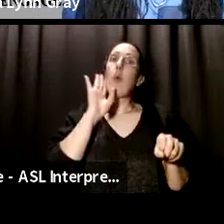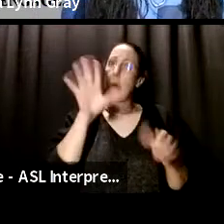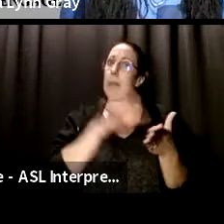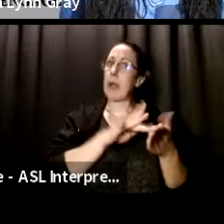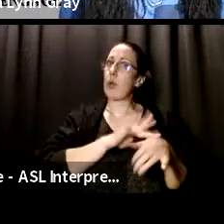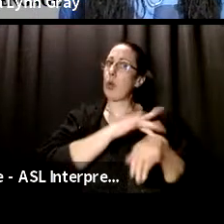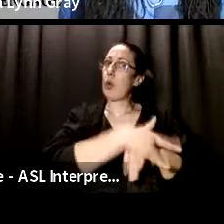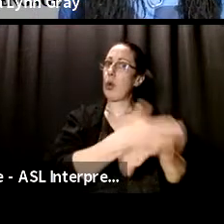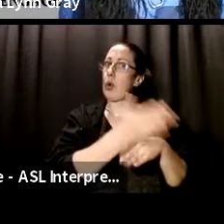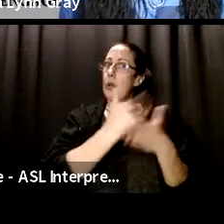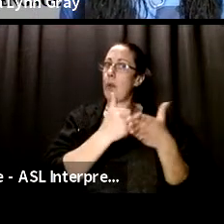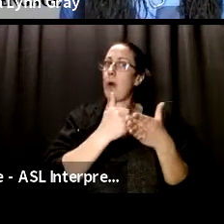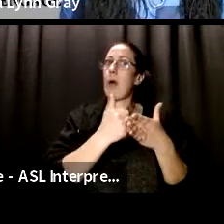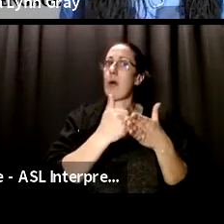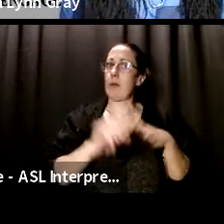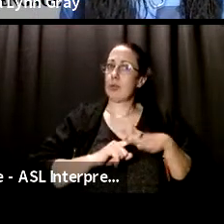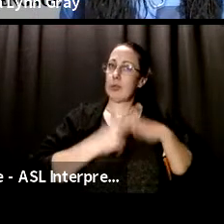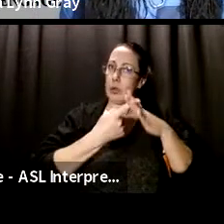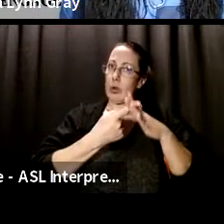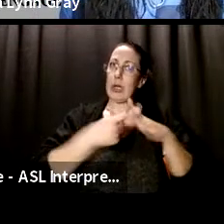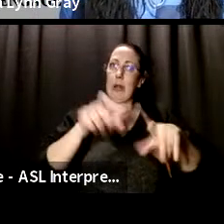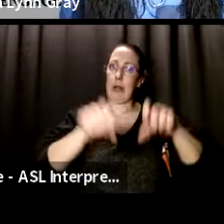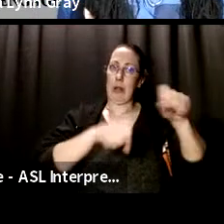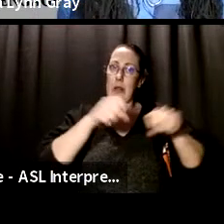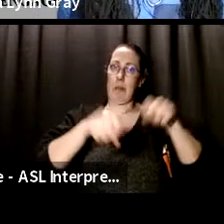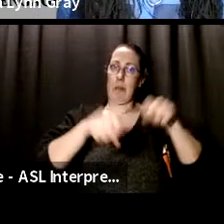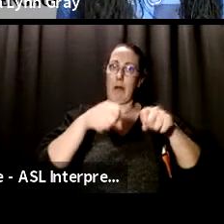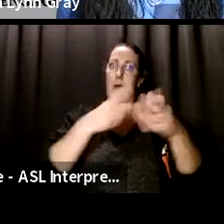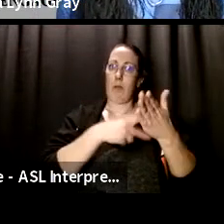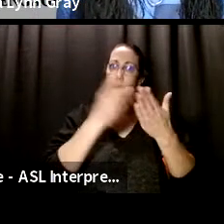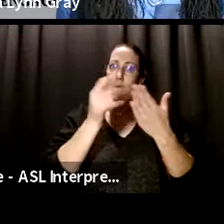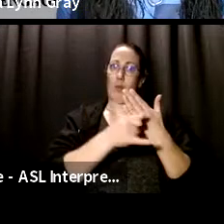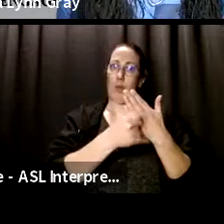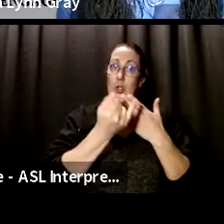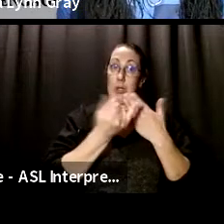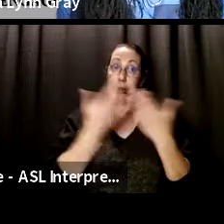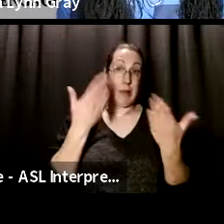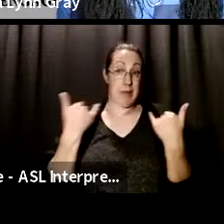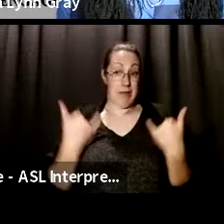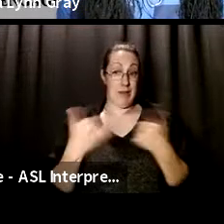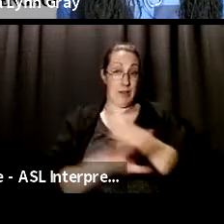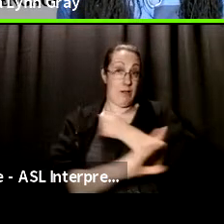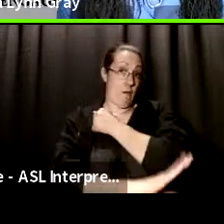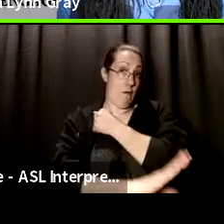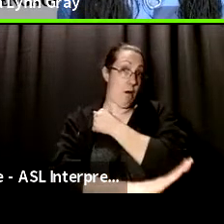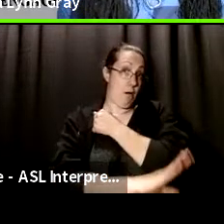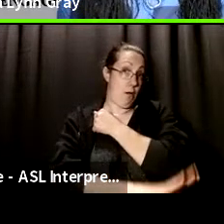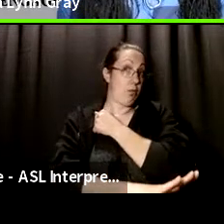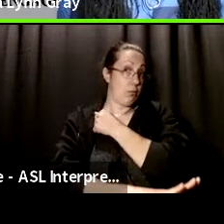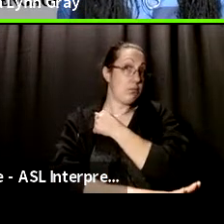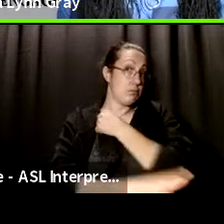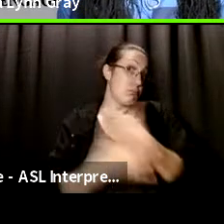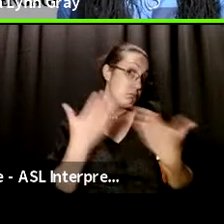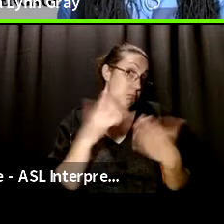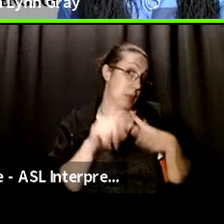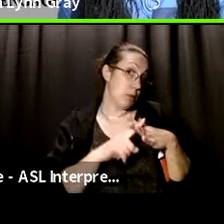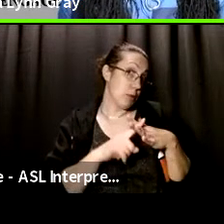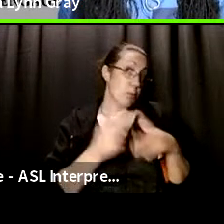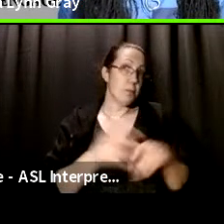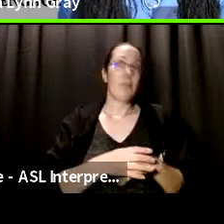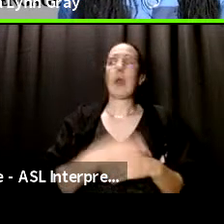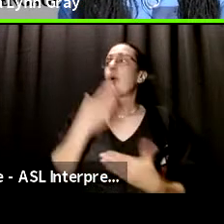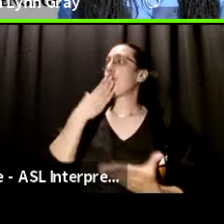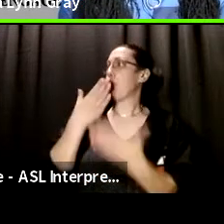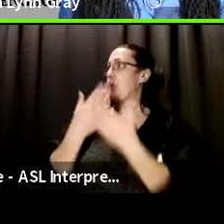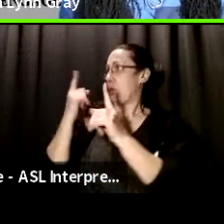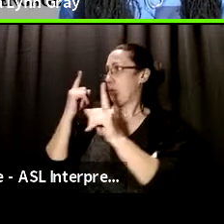of rolling out the project. That could happen as early as this fall. Yeah, really, really good point,